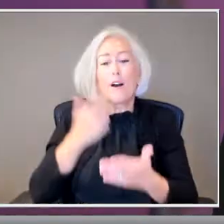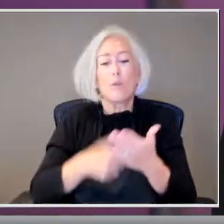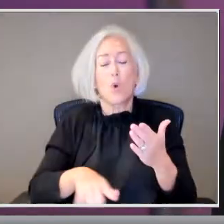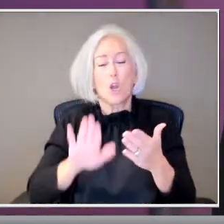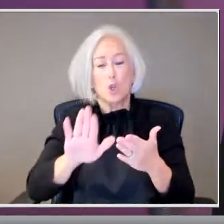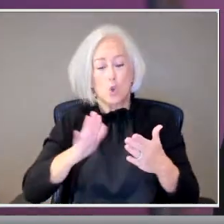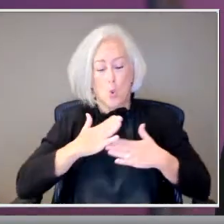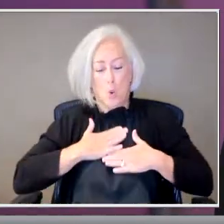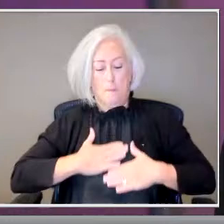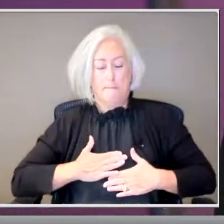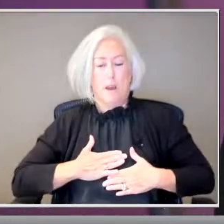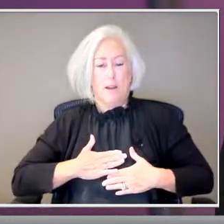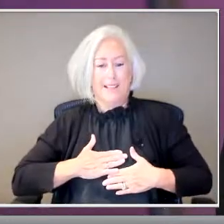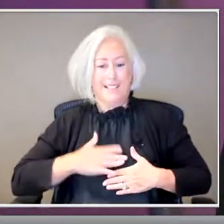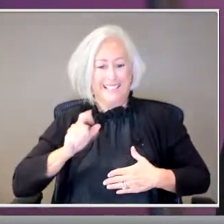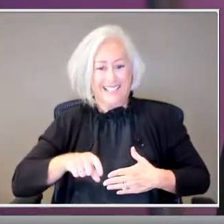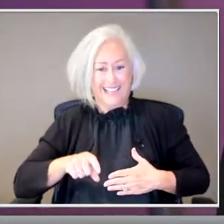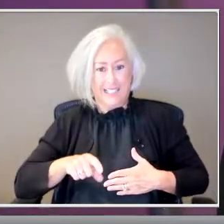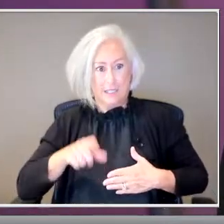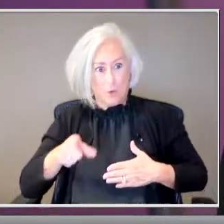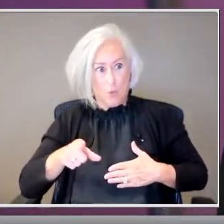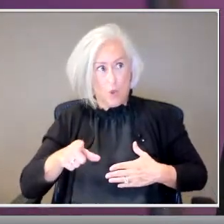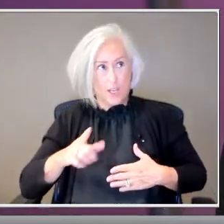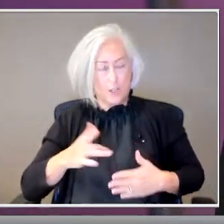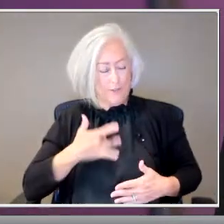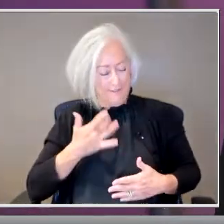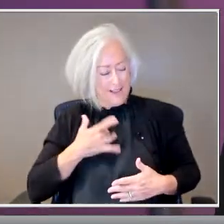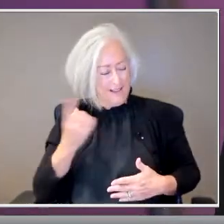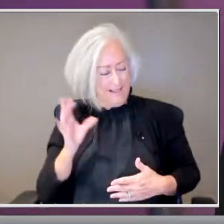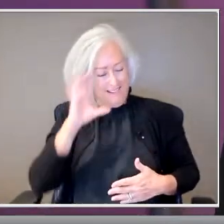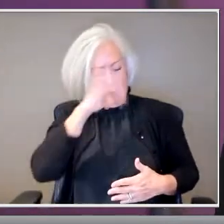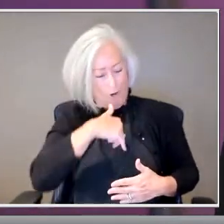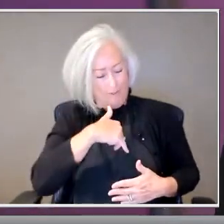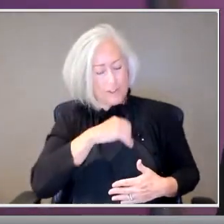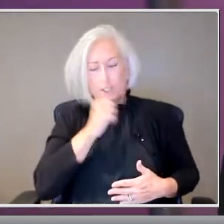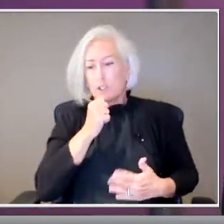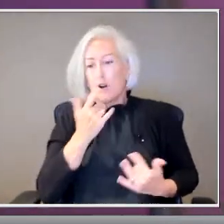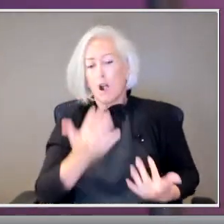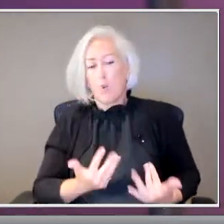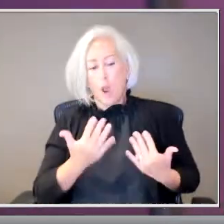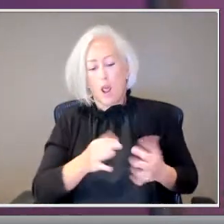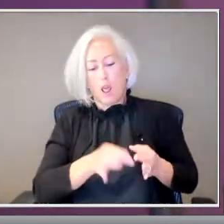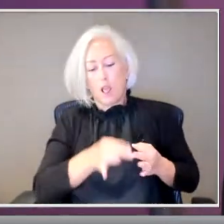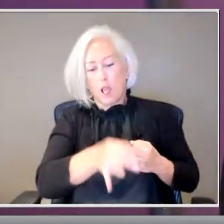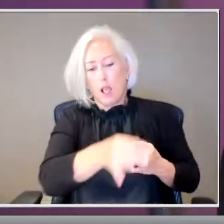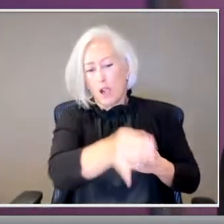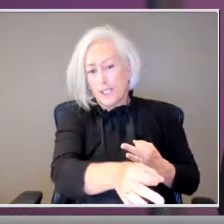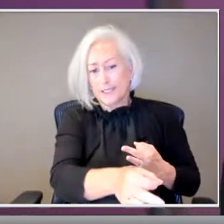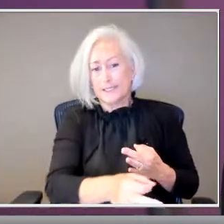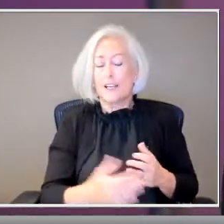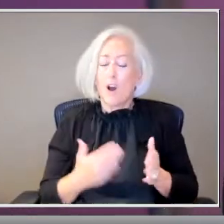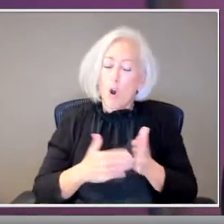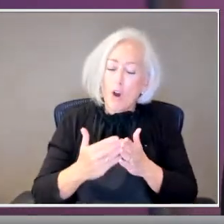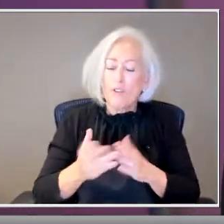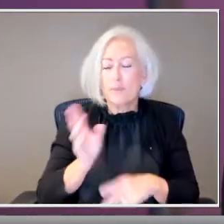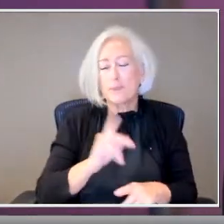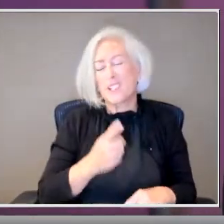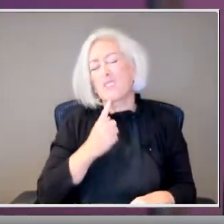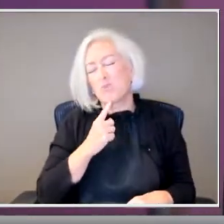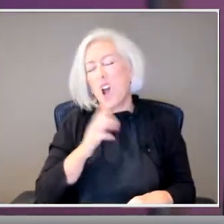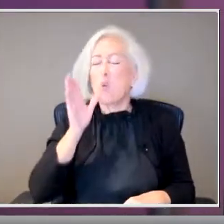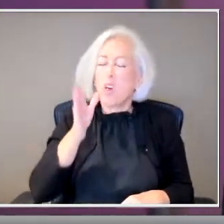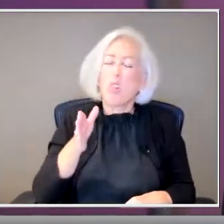when you have those signals, don't wait too long. I think that's the real critical thing. A lot of people will say, yeah, I'm going to go to the doctor, and we all hear